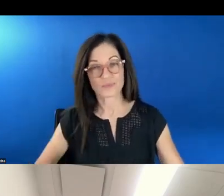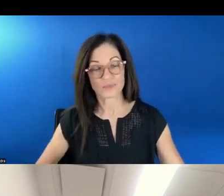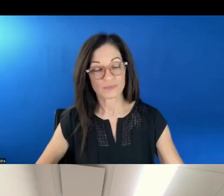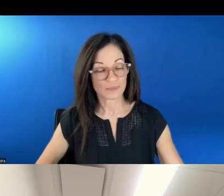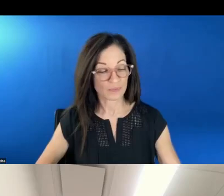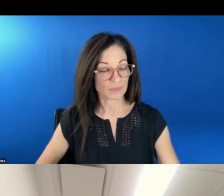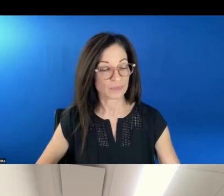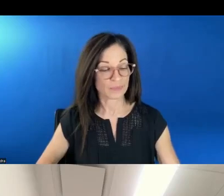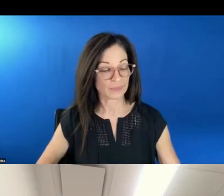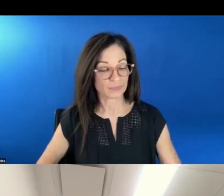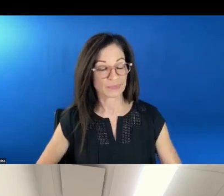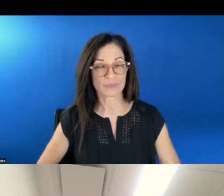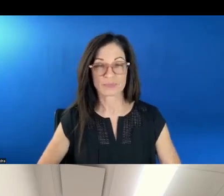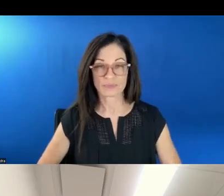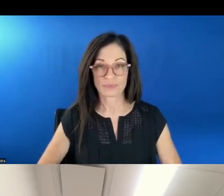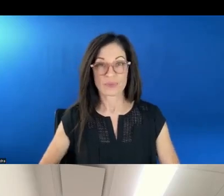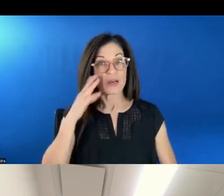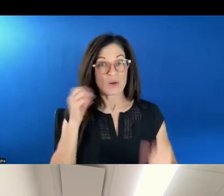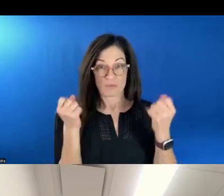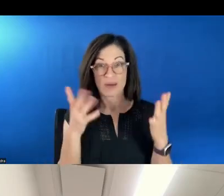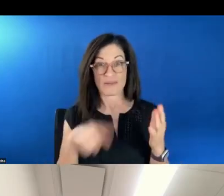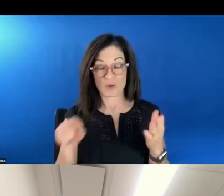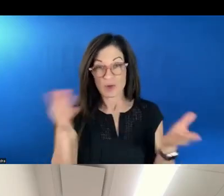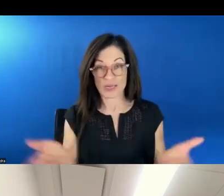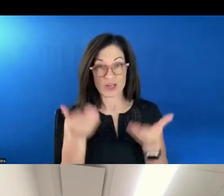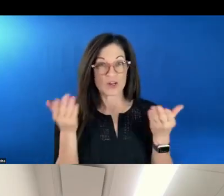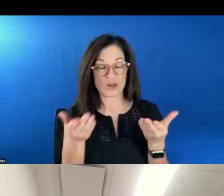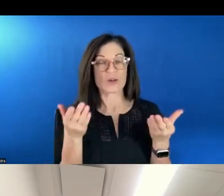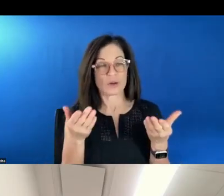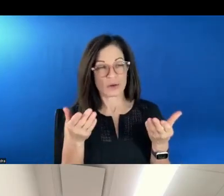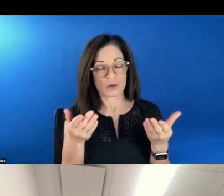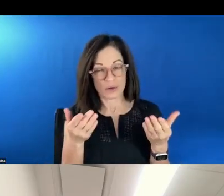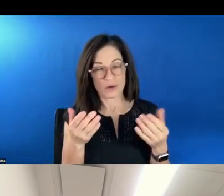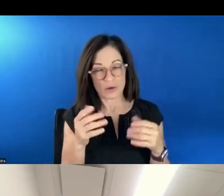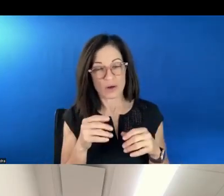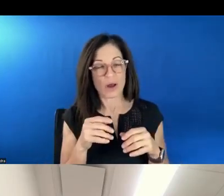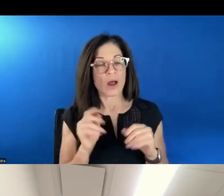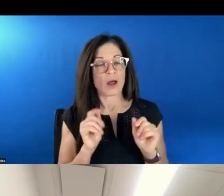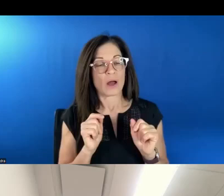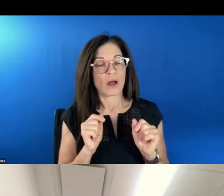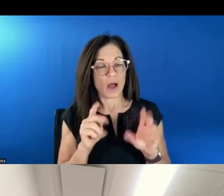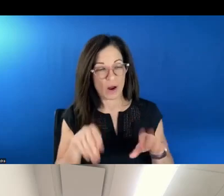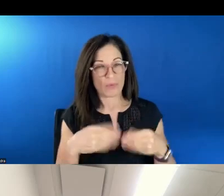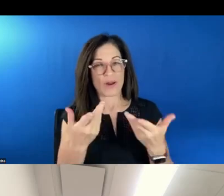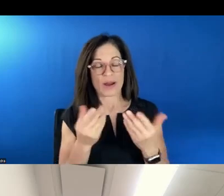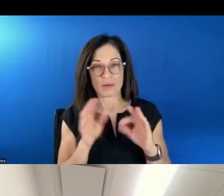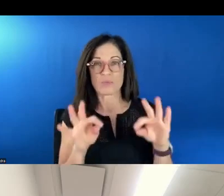I know a number of you on the jam were present in giving important input for